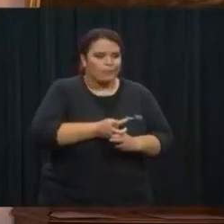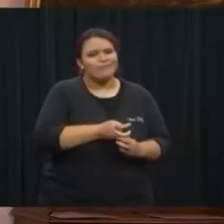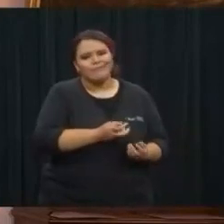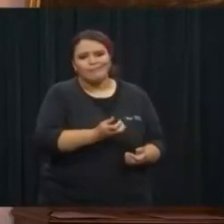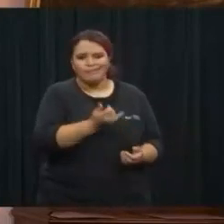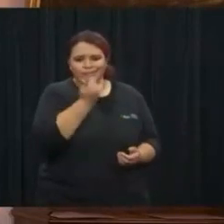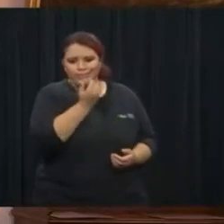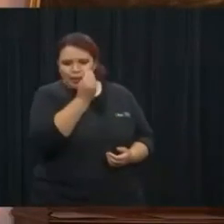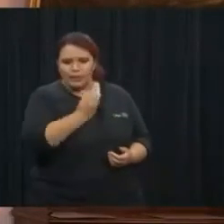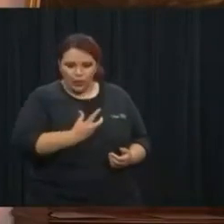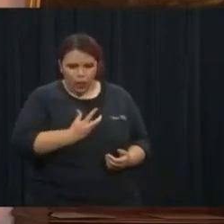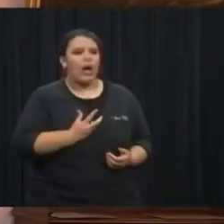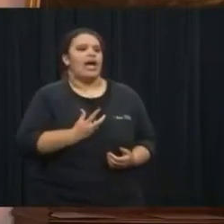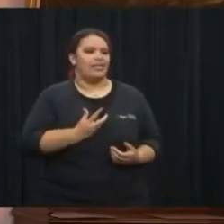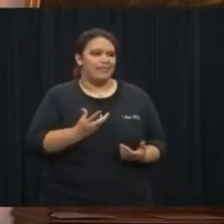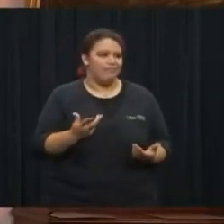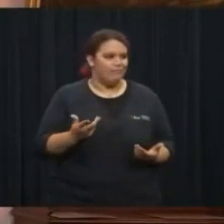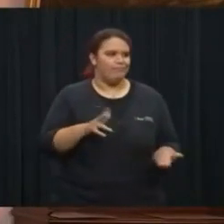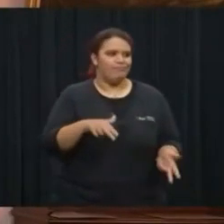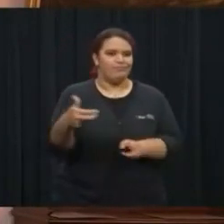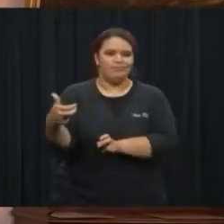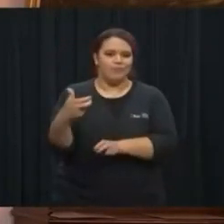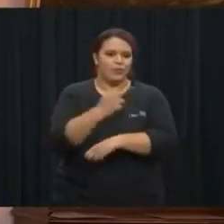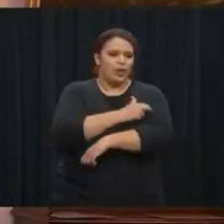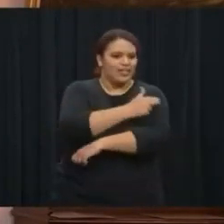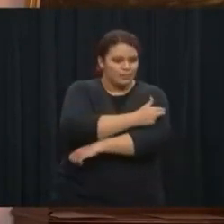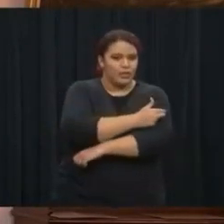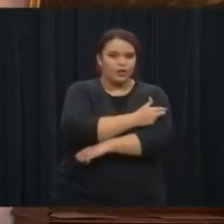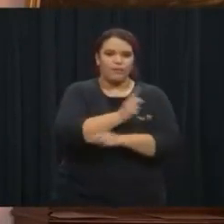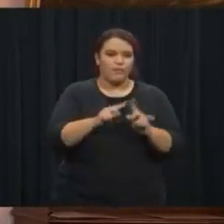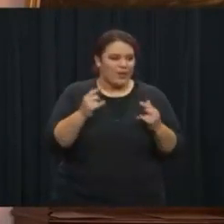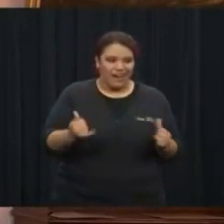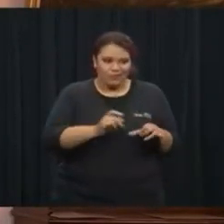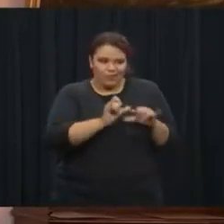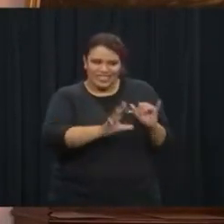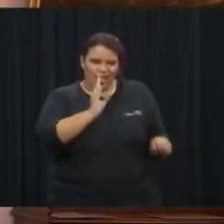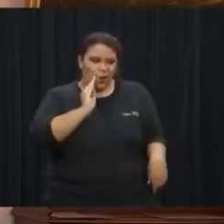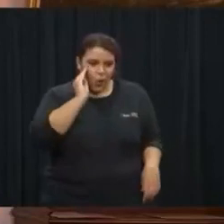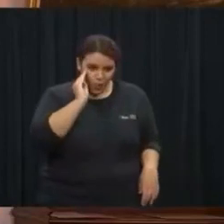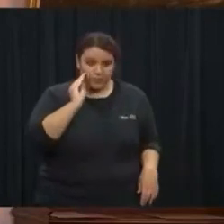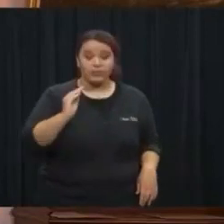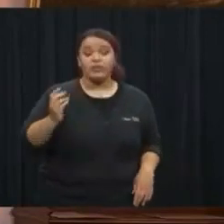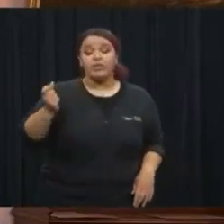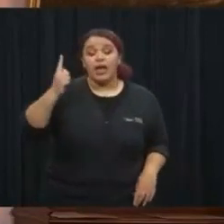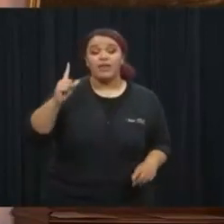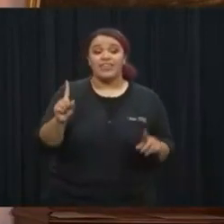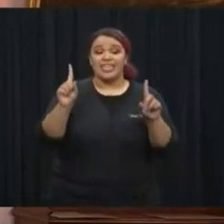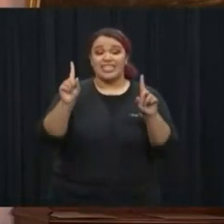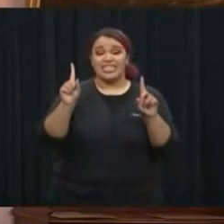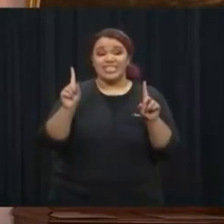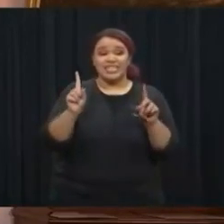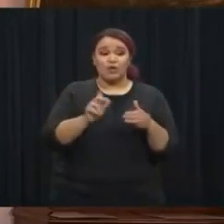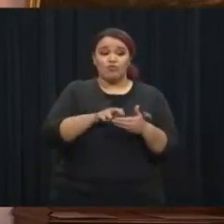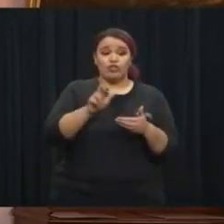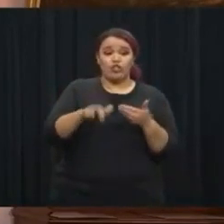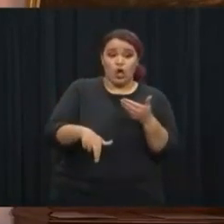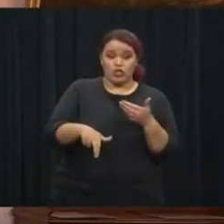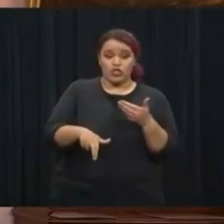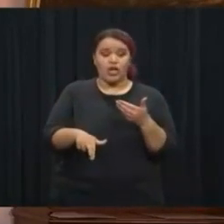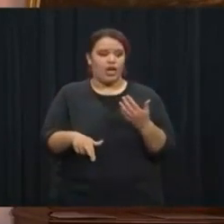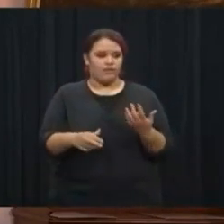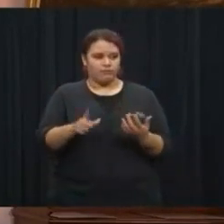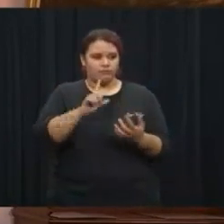every nasal swab, everything is being maximized in Ohio. It's complicated. There's no one's fault.